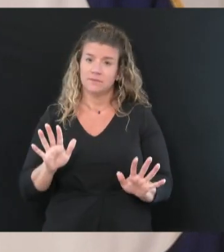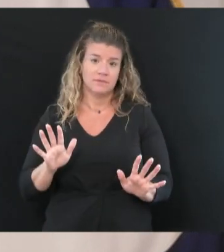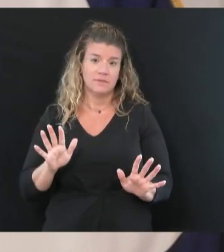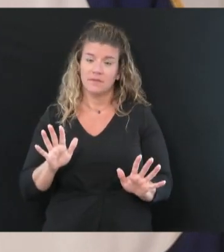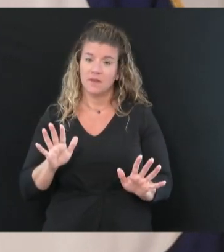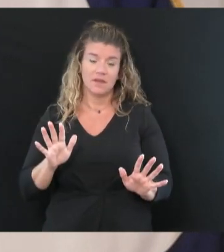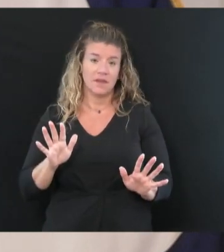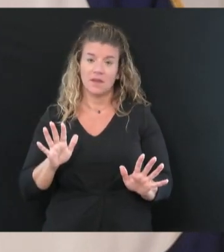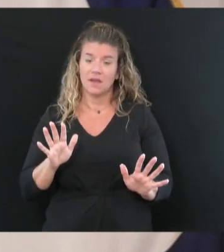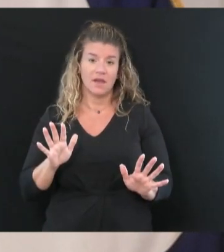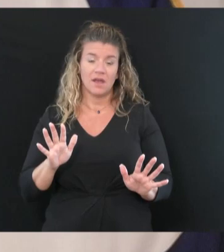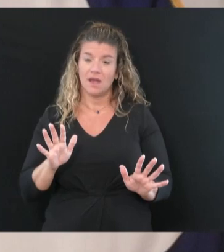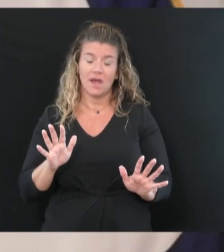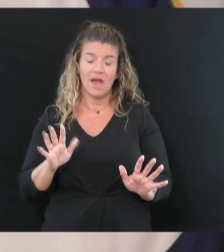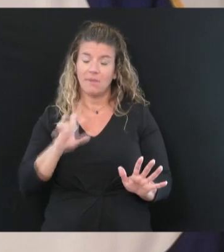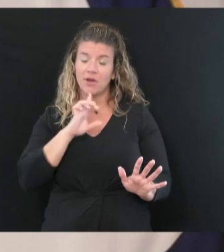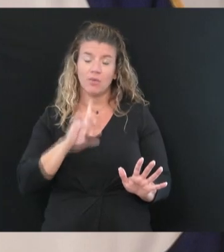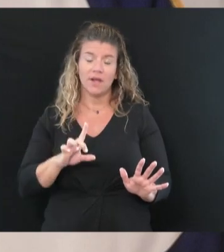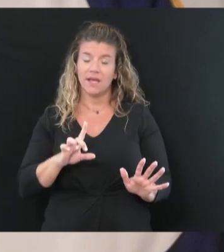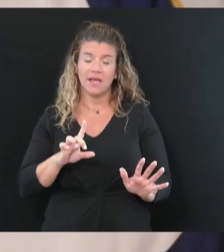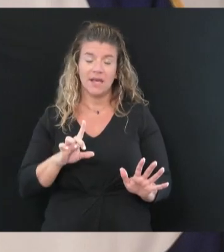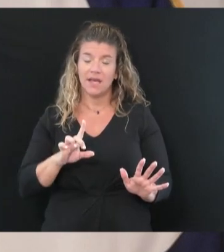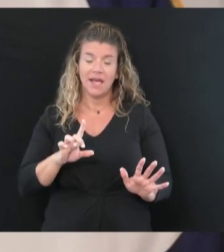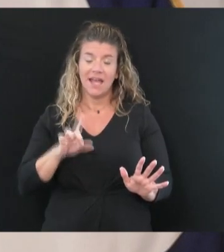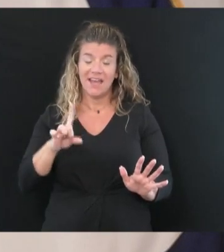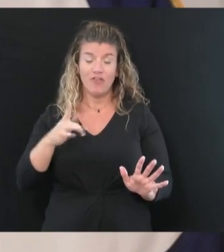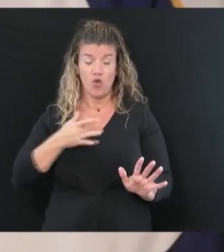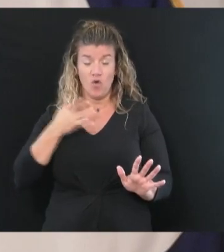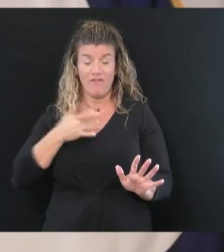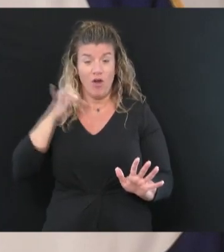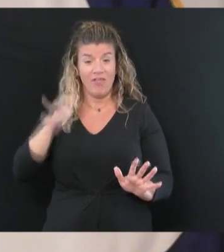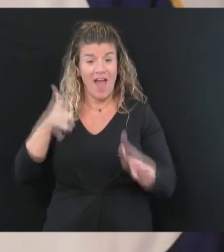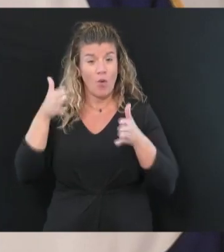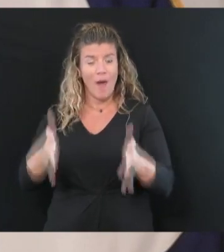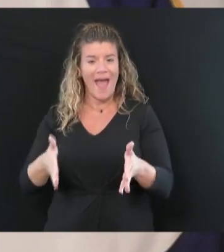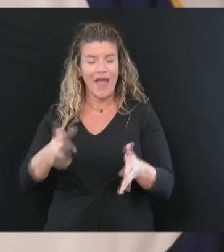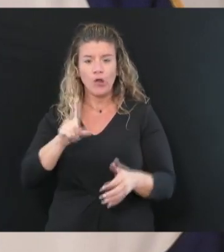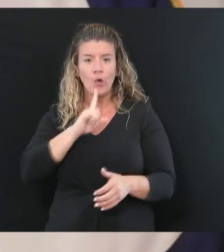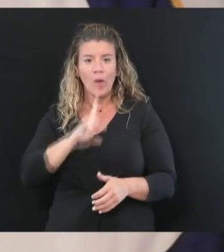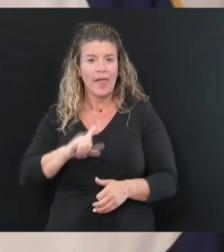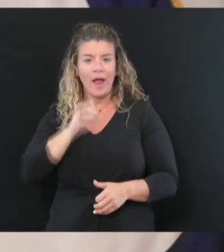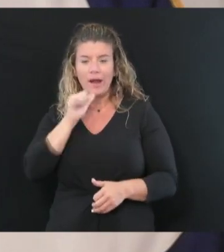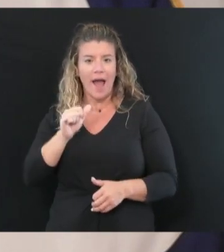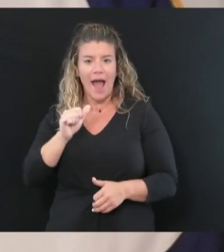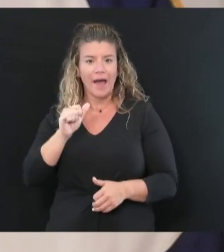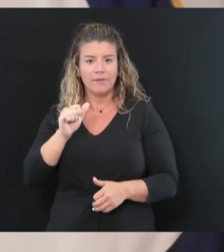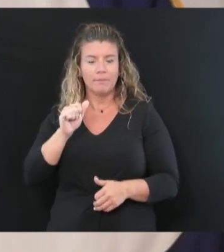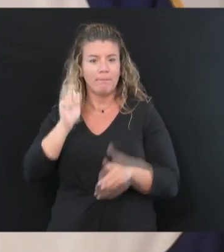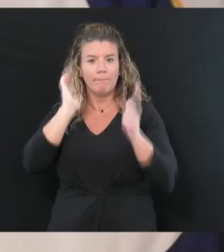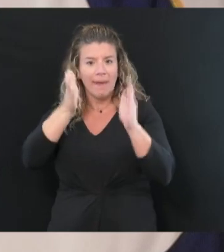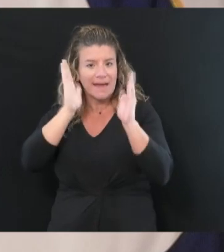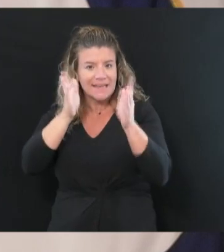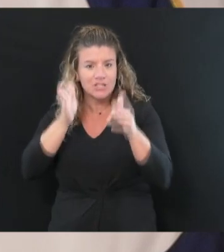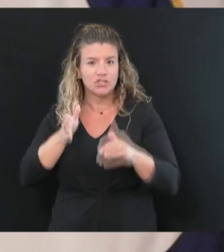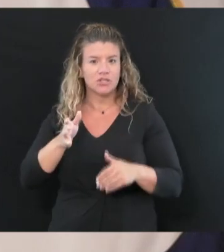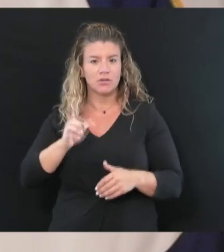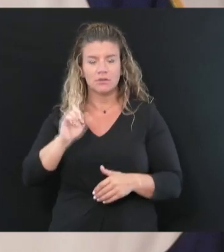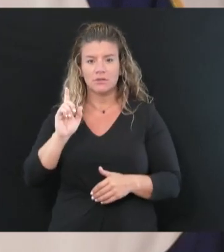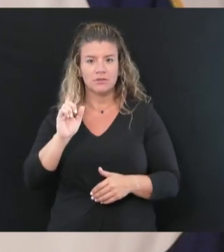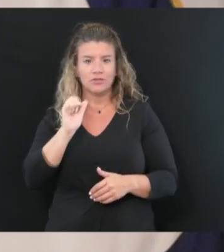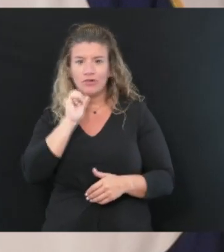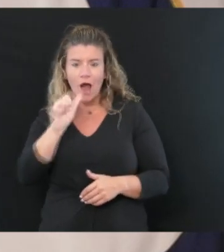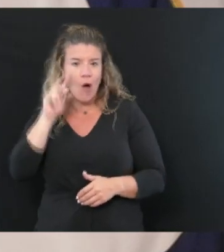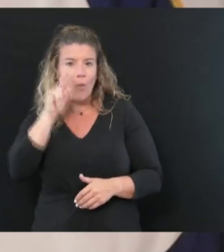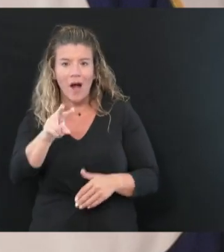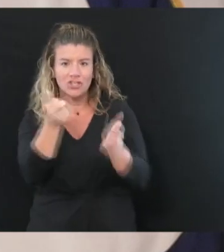be either so biased or living in a cave or whatever it may be, because that's not going to happen. That's just not going to